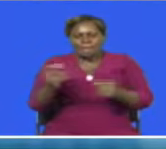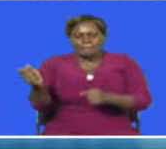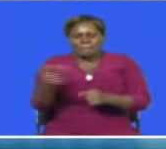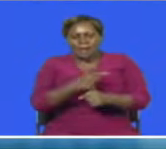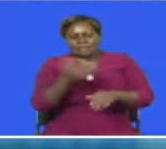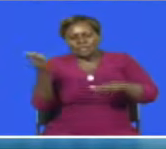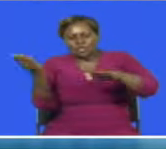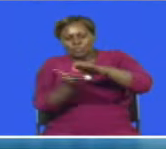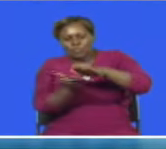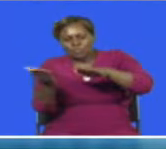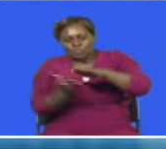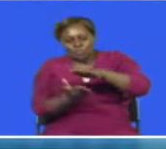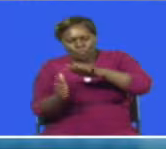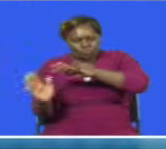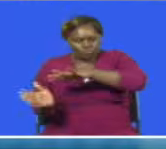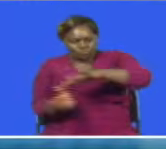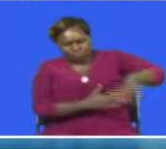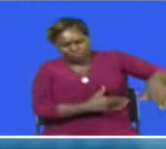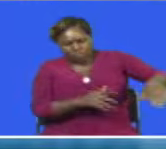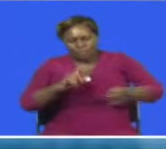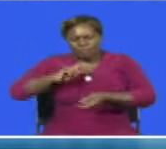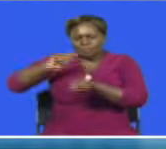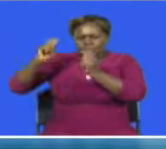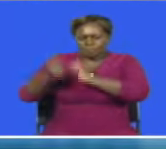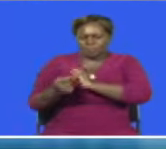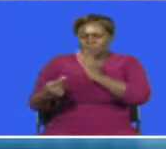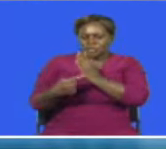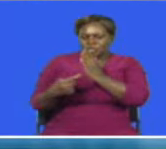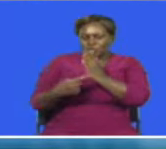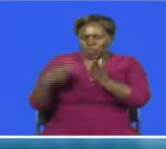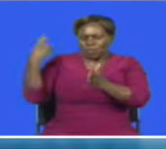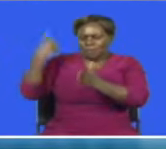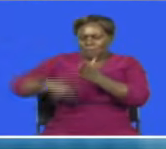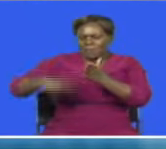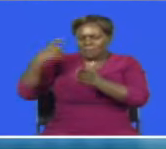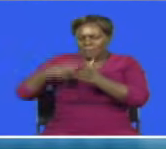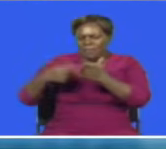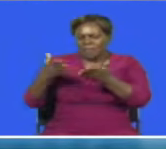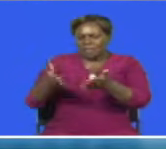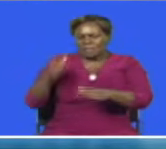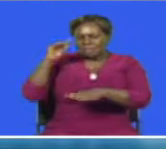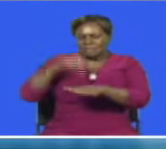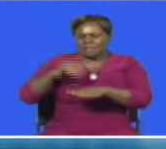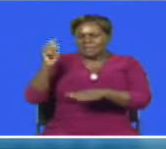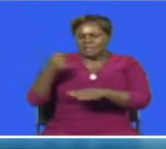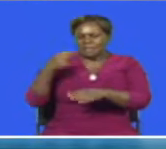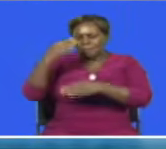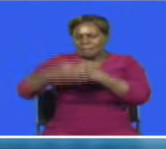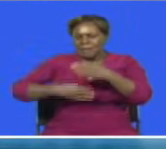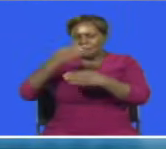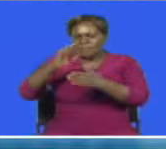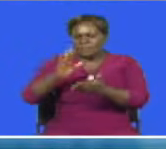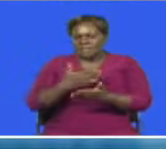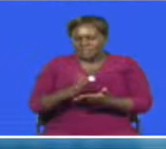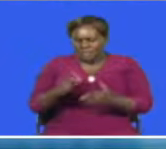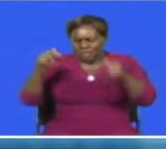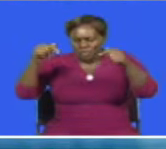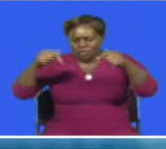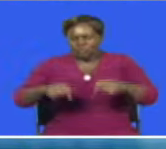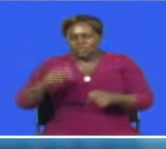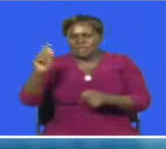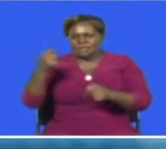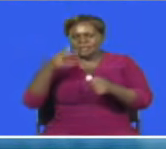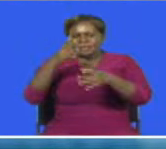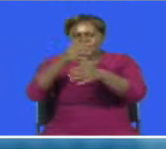tax filing is gone, and the transition to digital taxation is hitting Kenya's manufacturing sector. Today, the